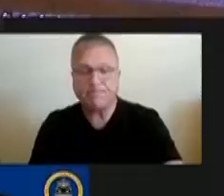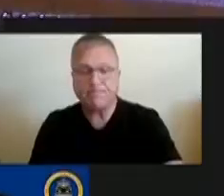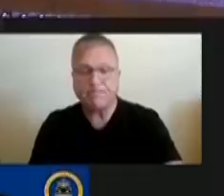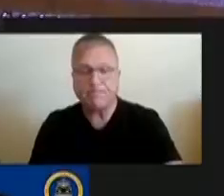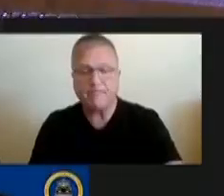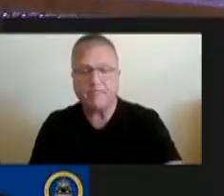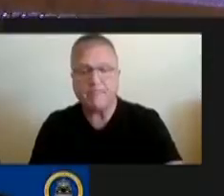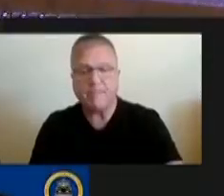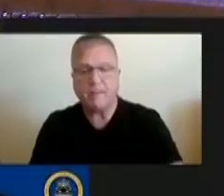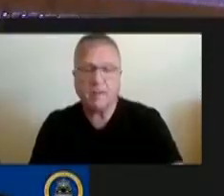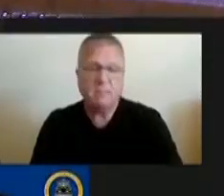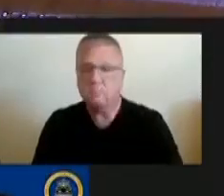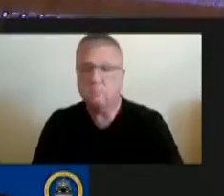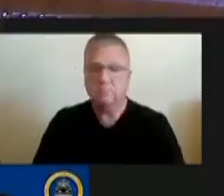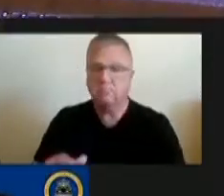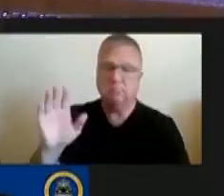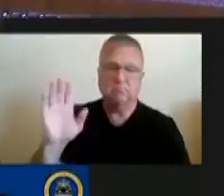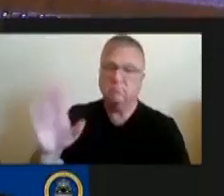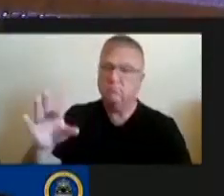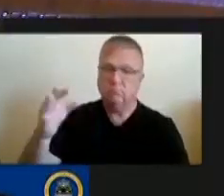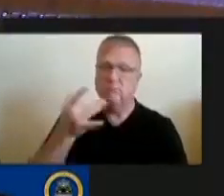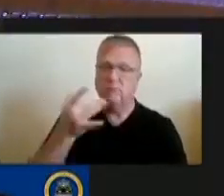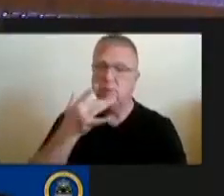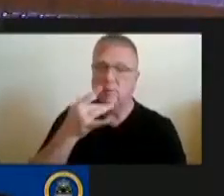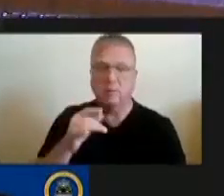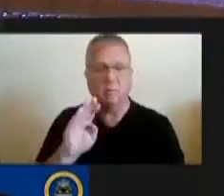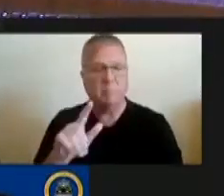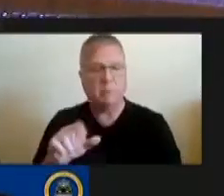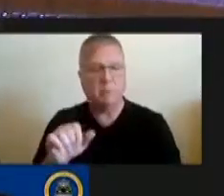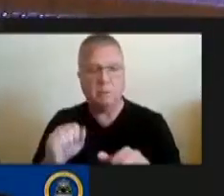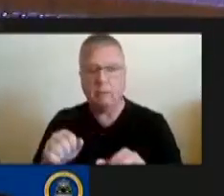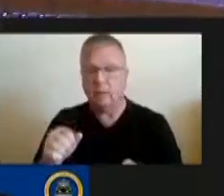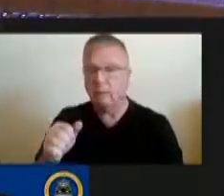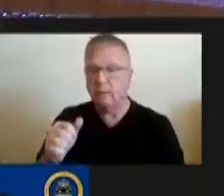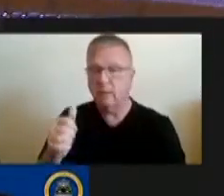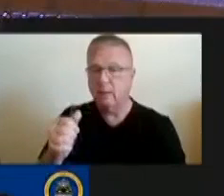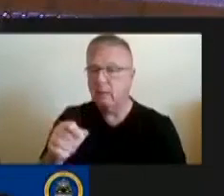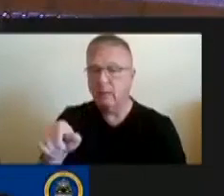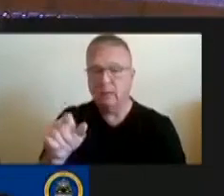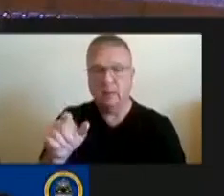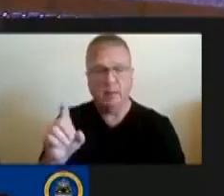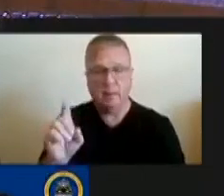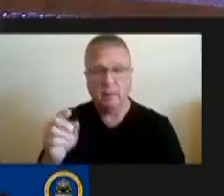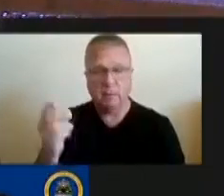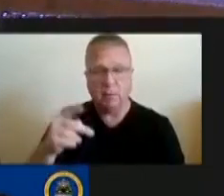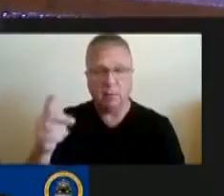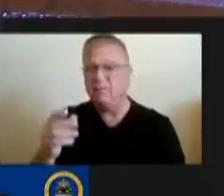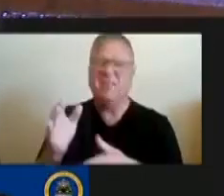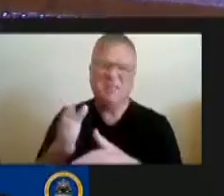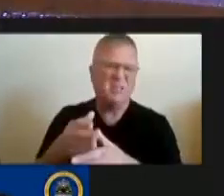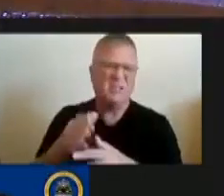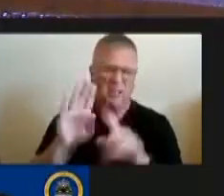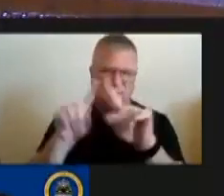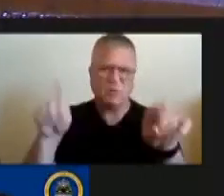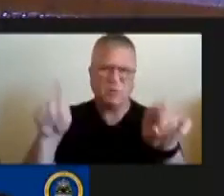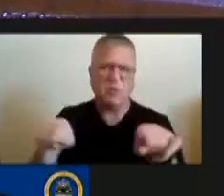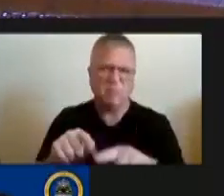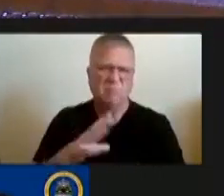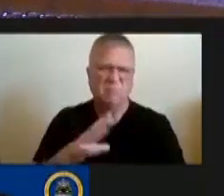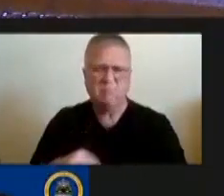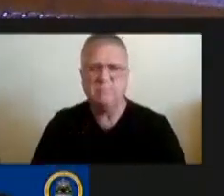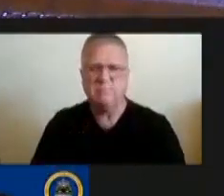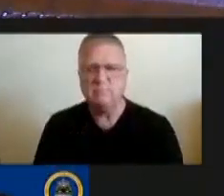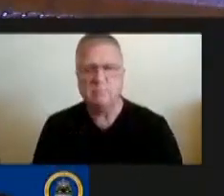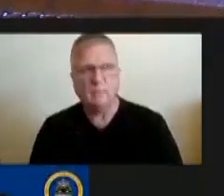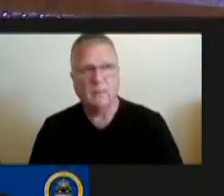Whatever you'd like. I think, Bill, do they have capability of doing PowerPoint? They just share your screen. All right.